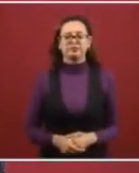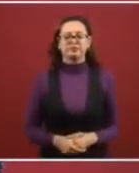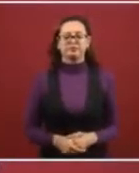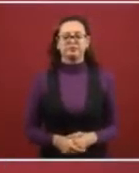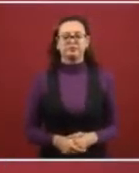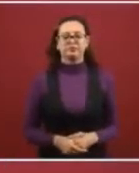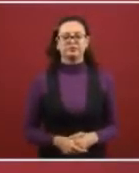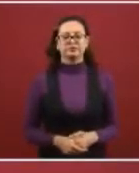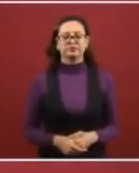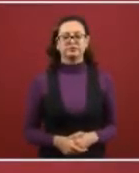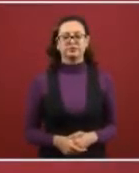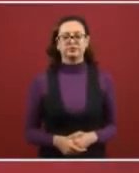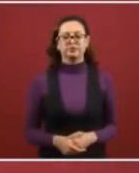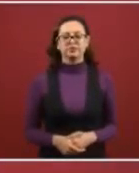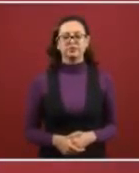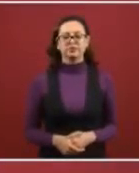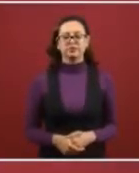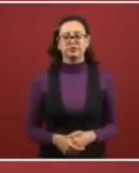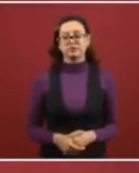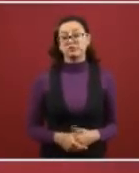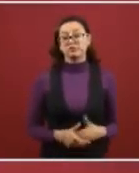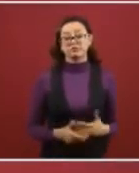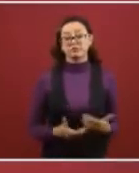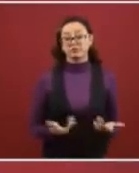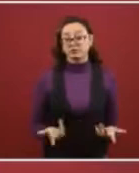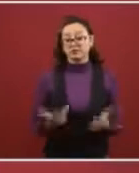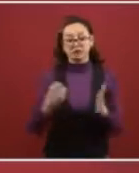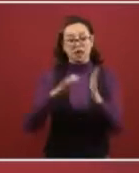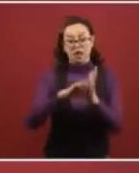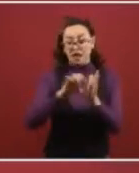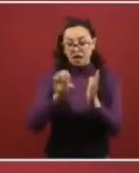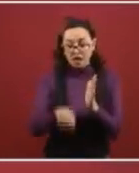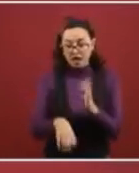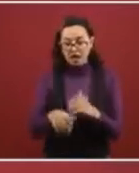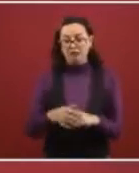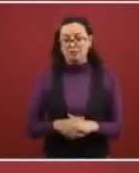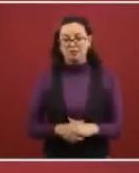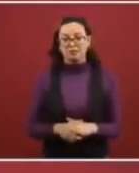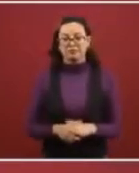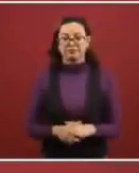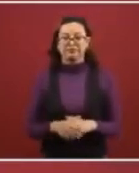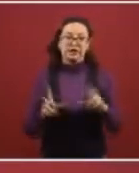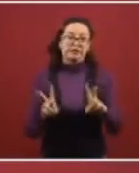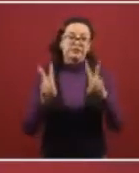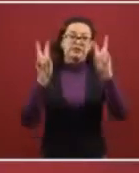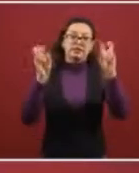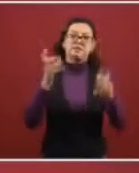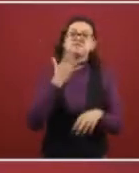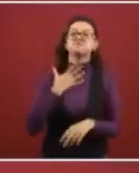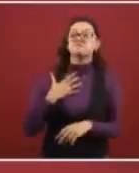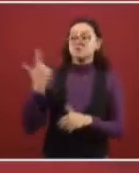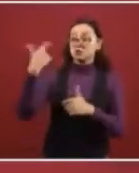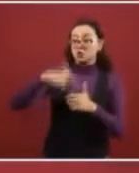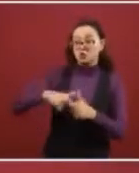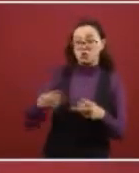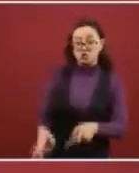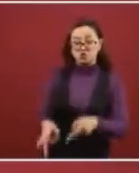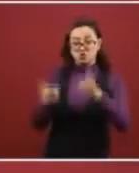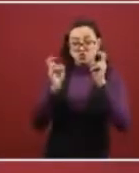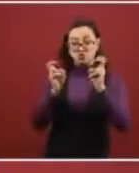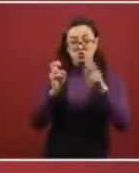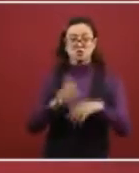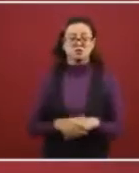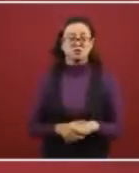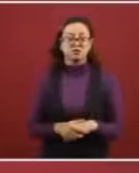Es como si it's like if, en el caso in the case of huachicol, the combating of the